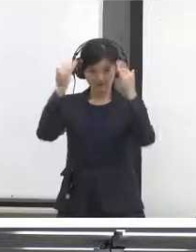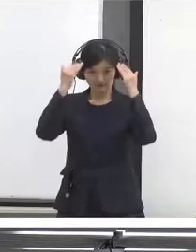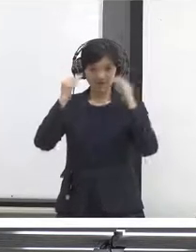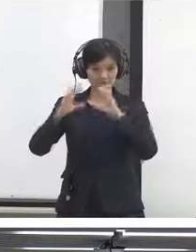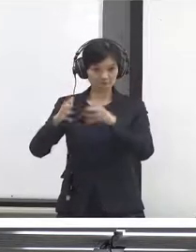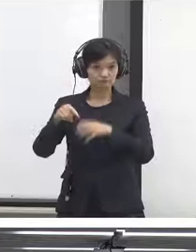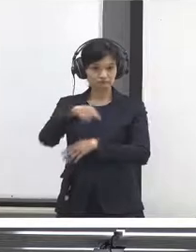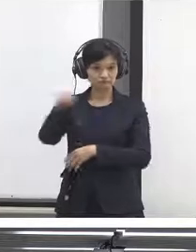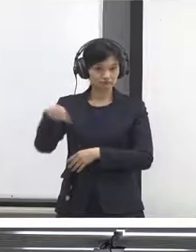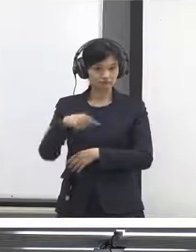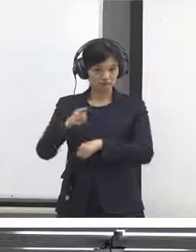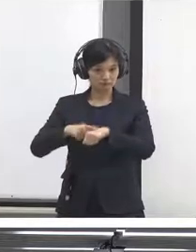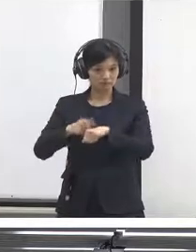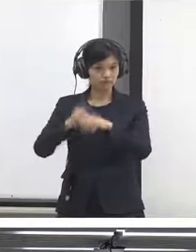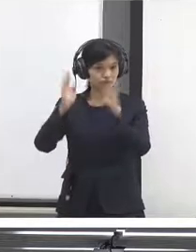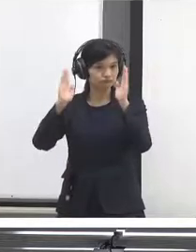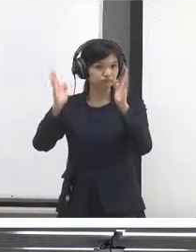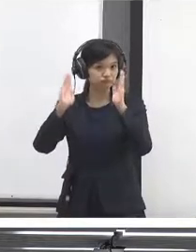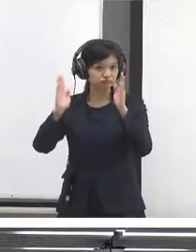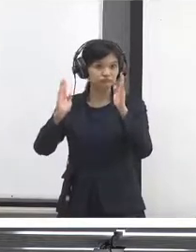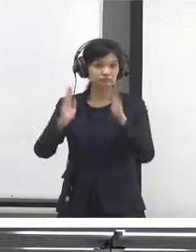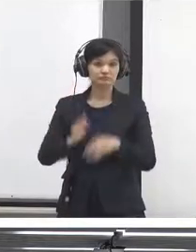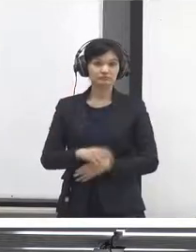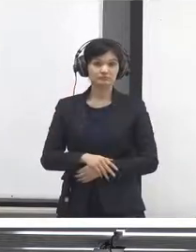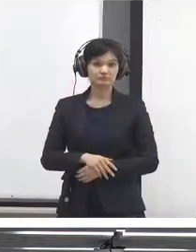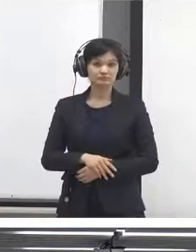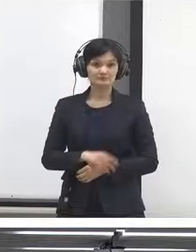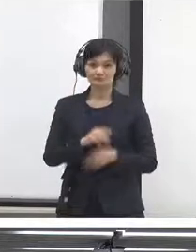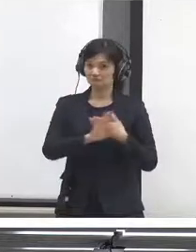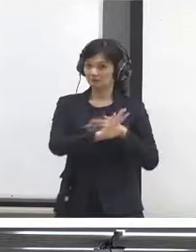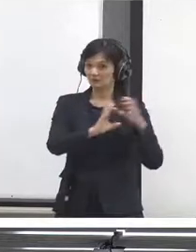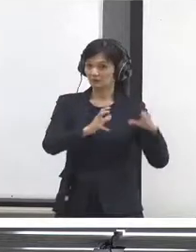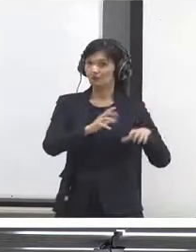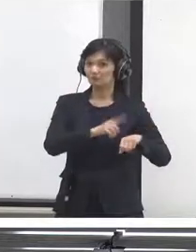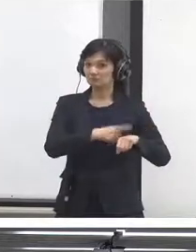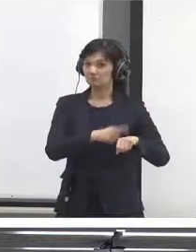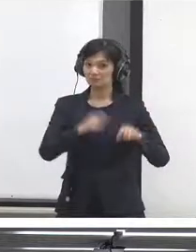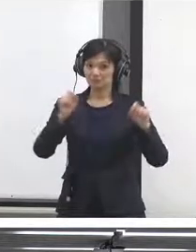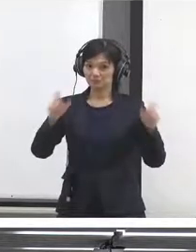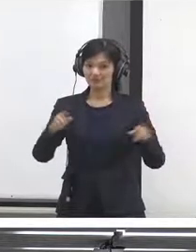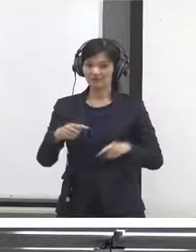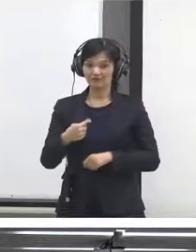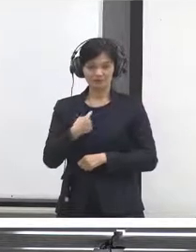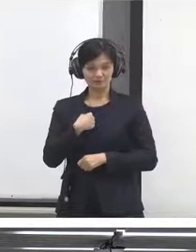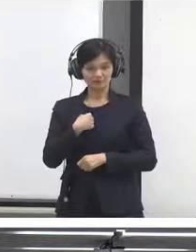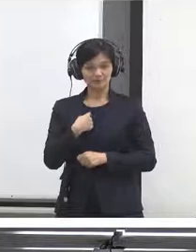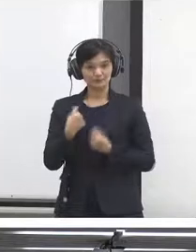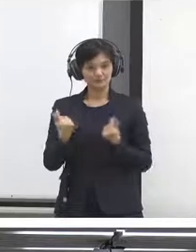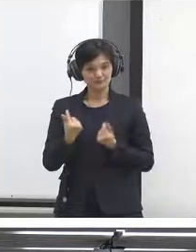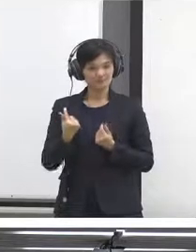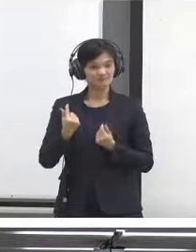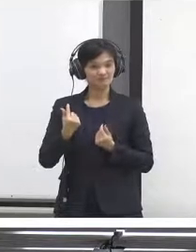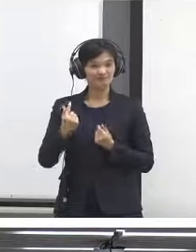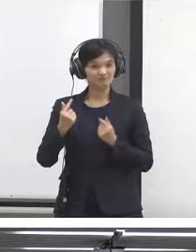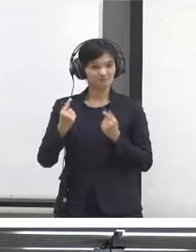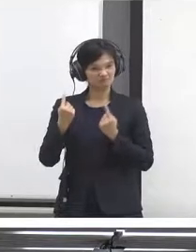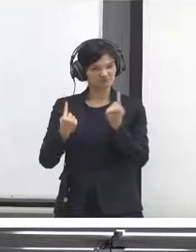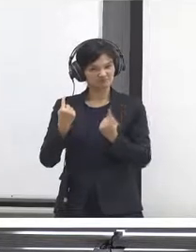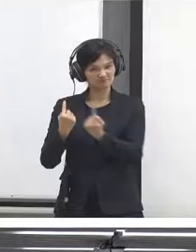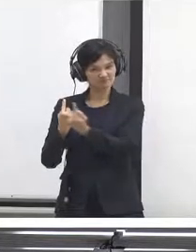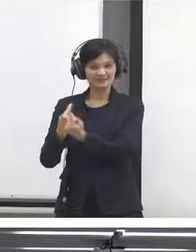countries between no full members. I thought this is not what we intended from the beginning. In